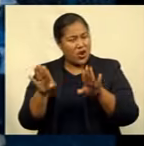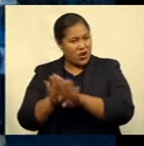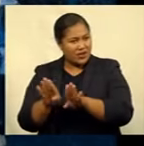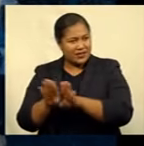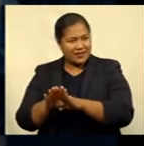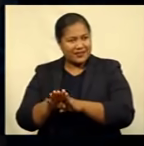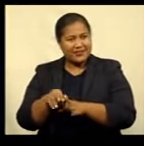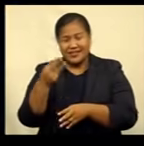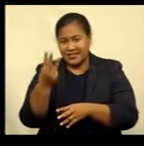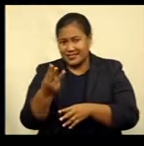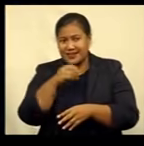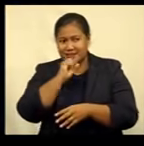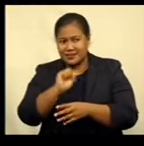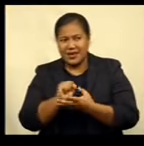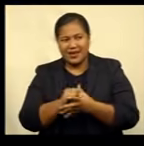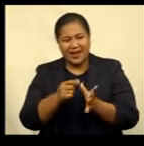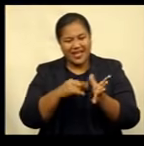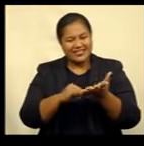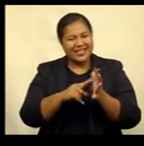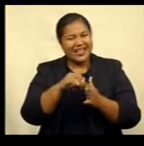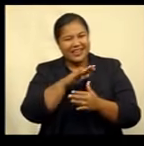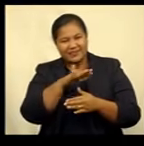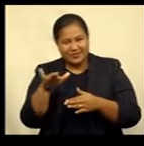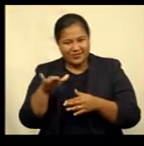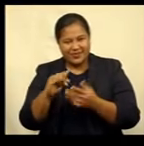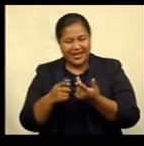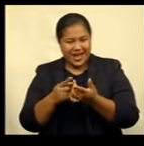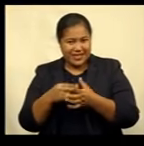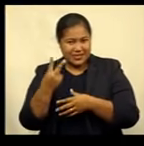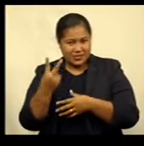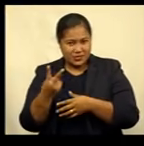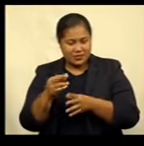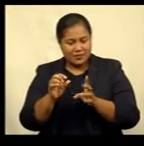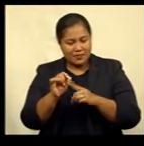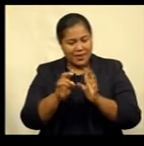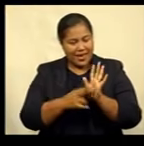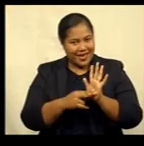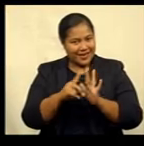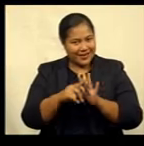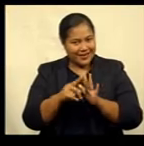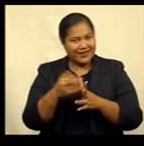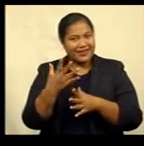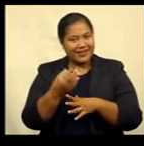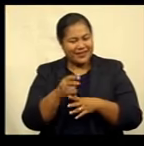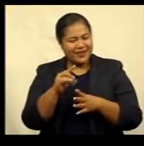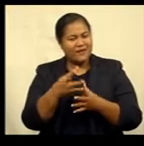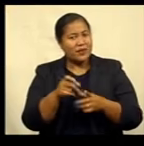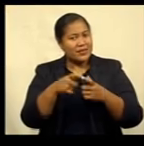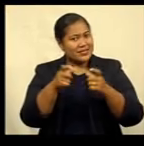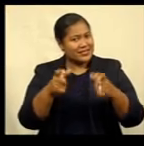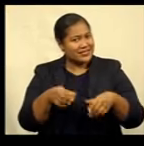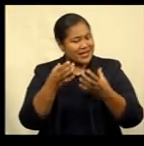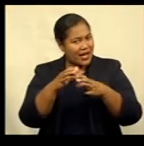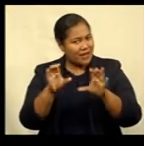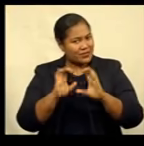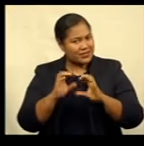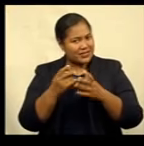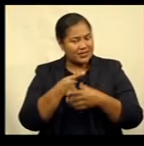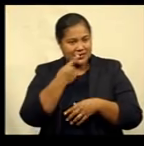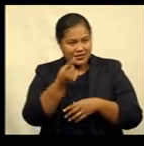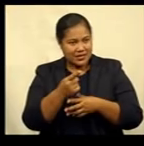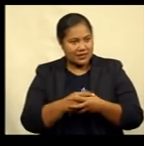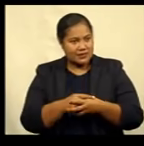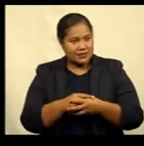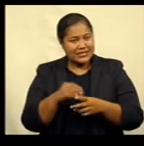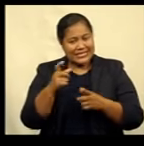Savinatha Mbalendrokondroka, Aseli Mbatikasa and Penny Tui Ngulangula, Frankston City Council Mayor Chris Bolam says